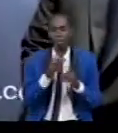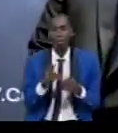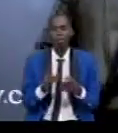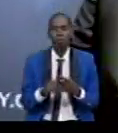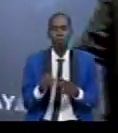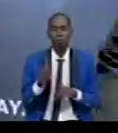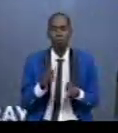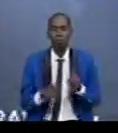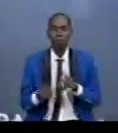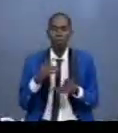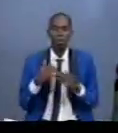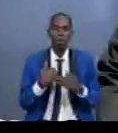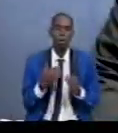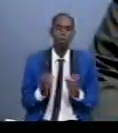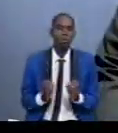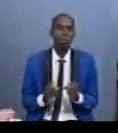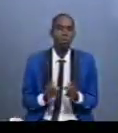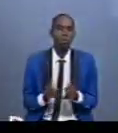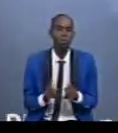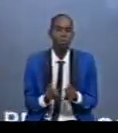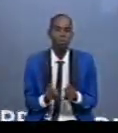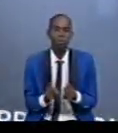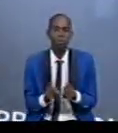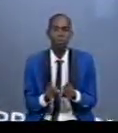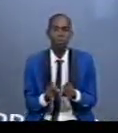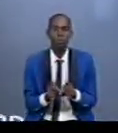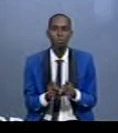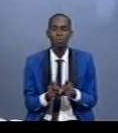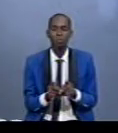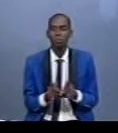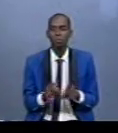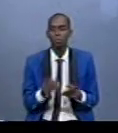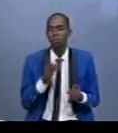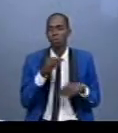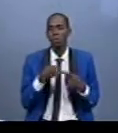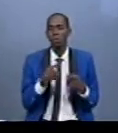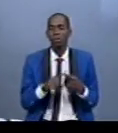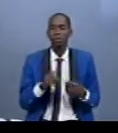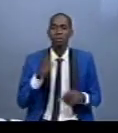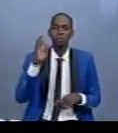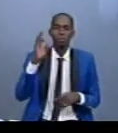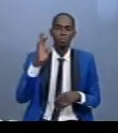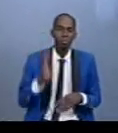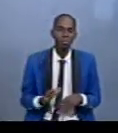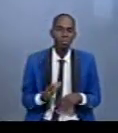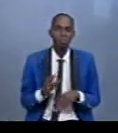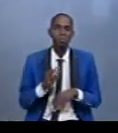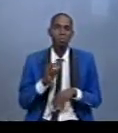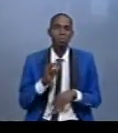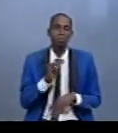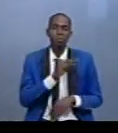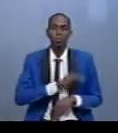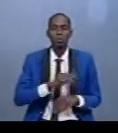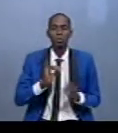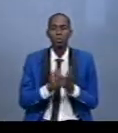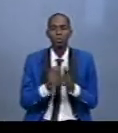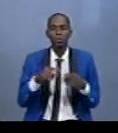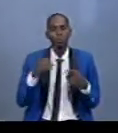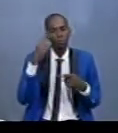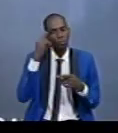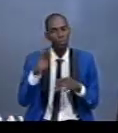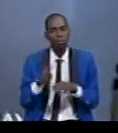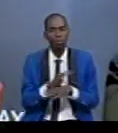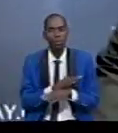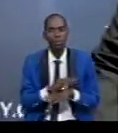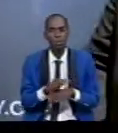And just think of the people that are going to listen, ministry leaders, pastors, people that are wanting to grow their business. Absolutely. You